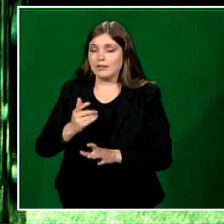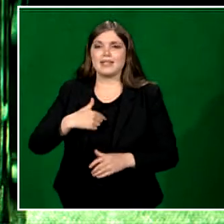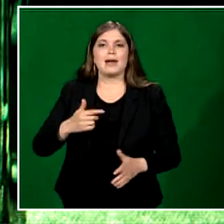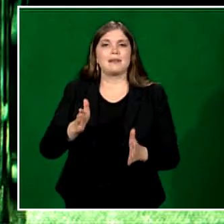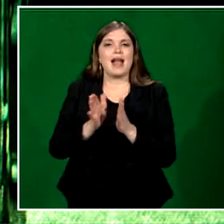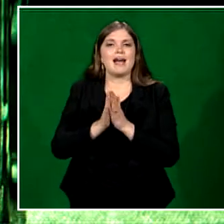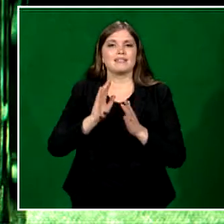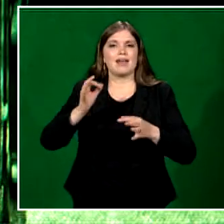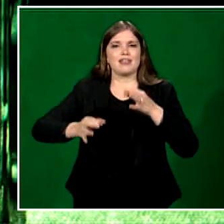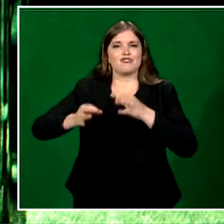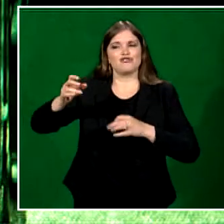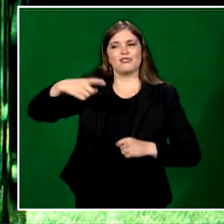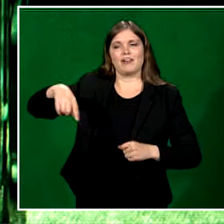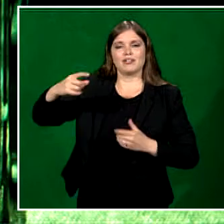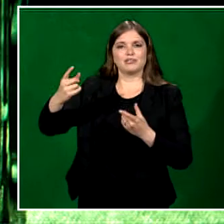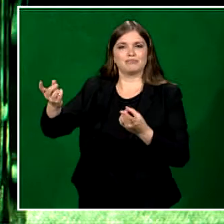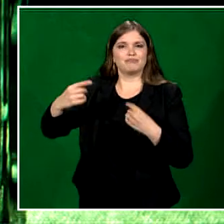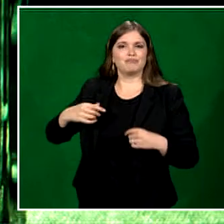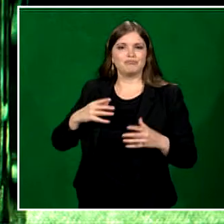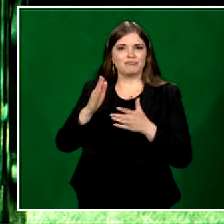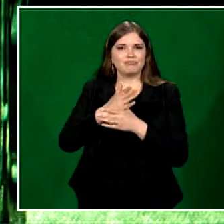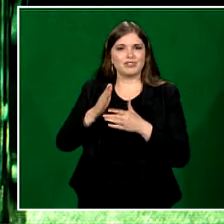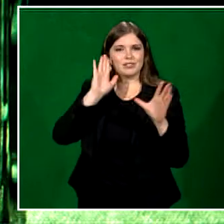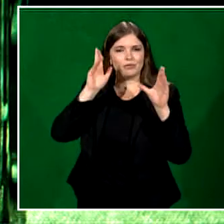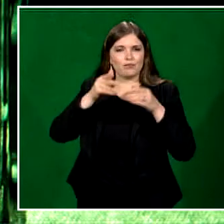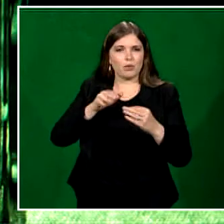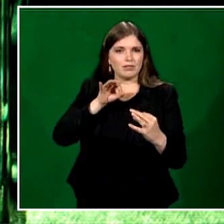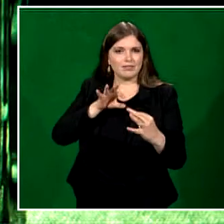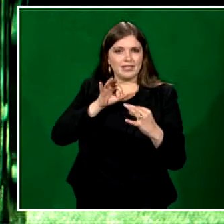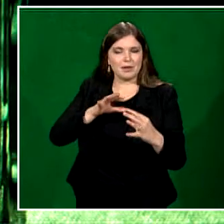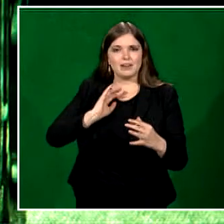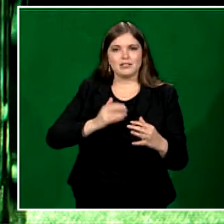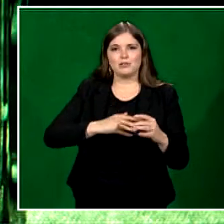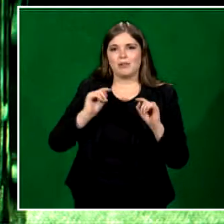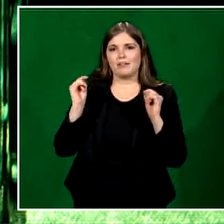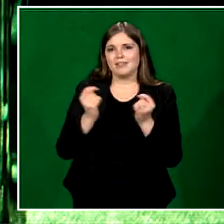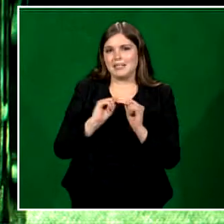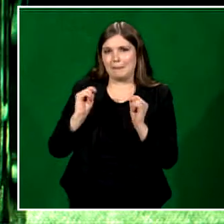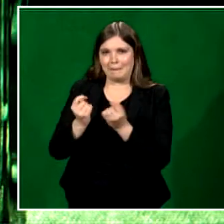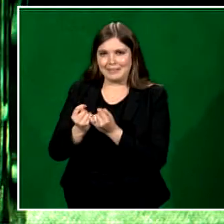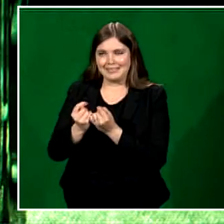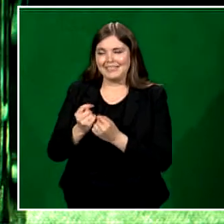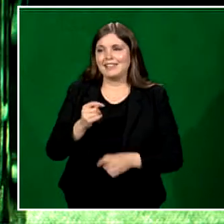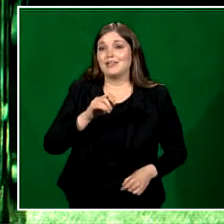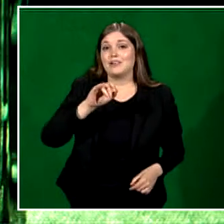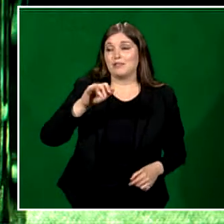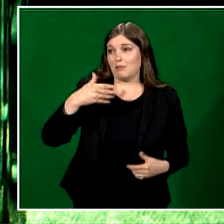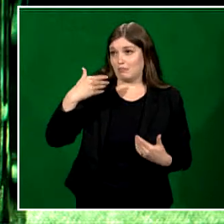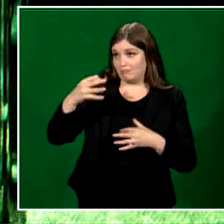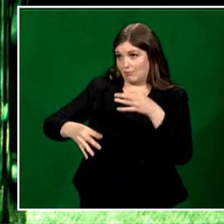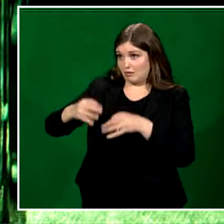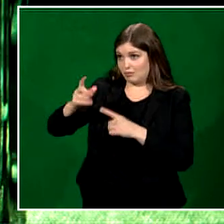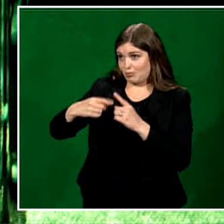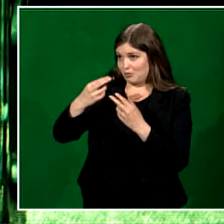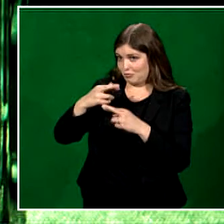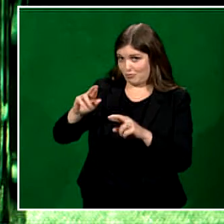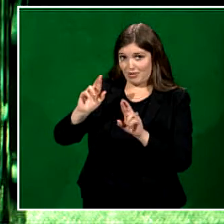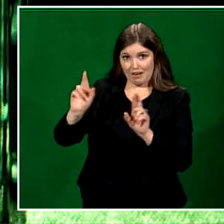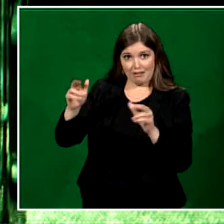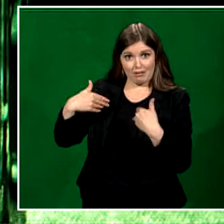judges come forward and share some focused feedback to our teams. So judges, whenever you're ready, take it away.